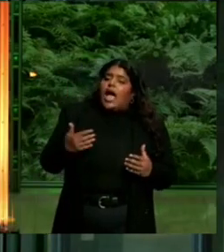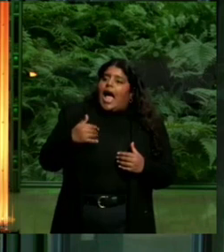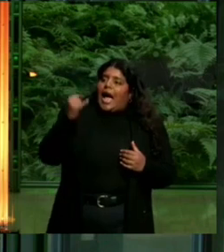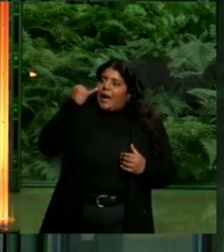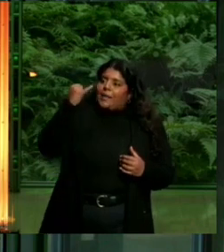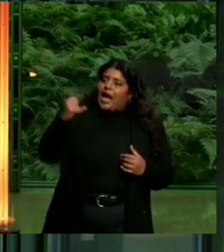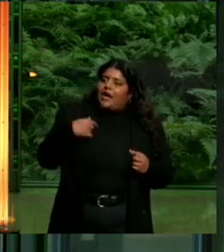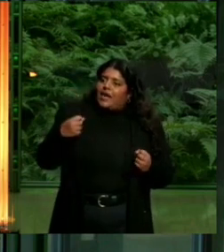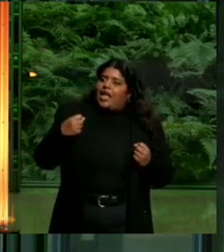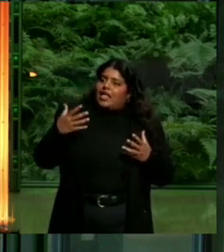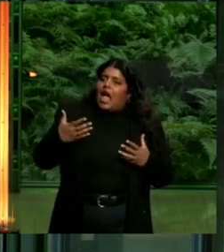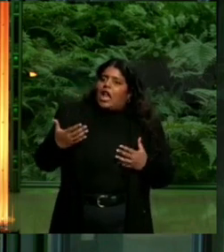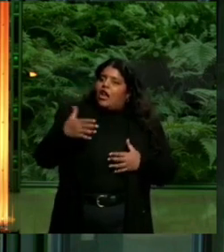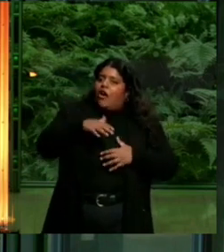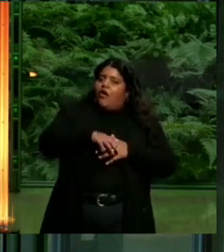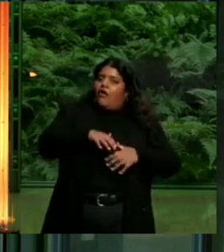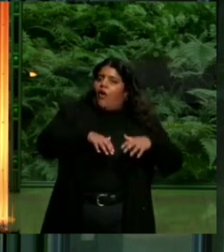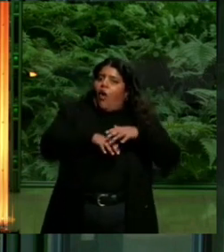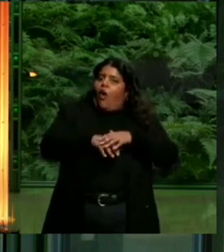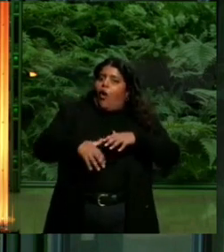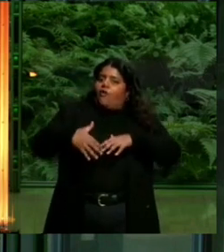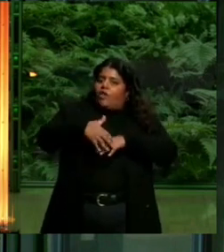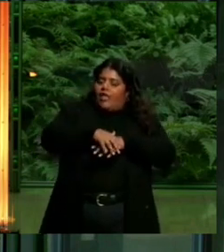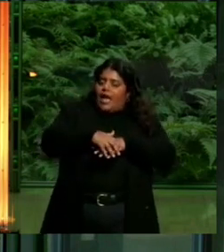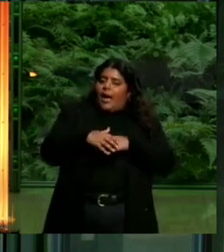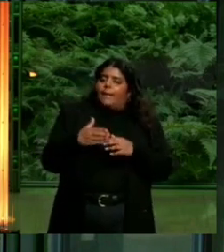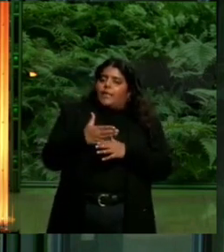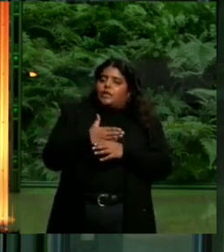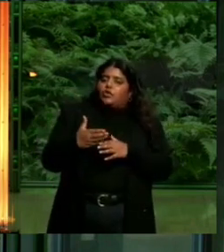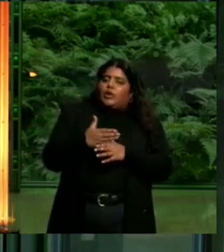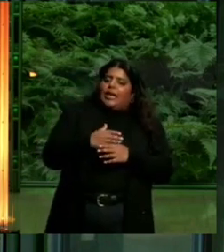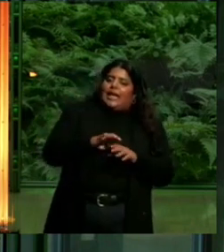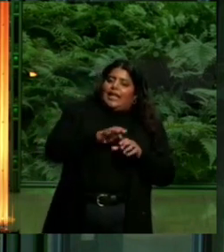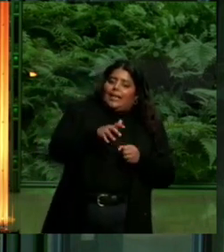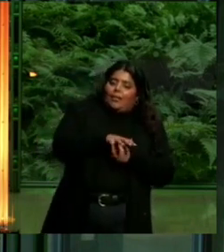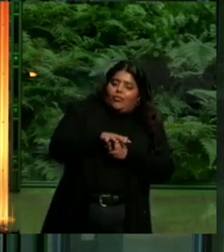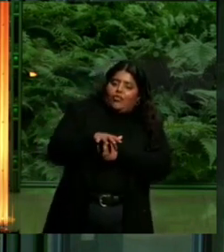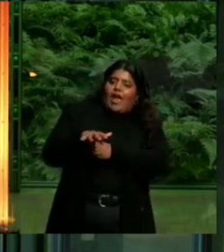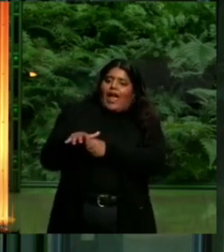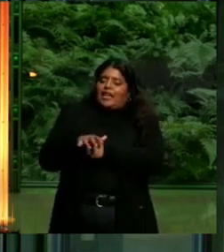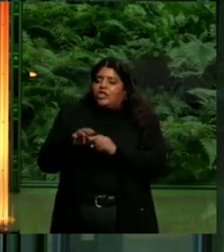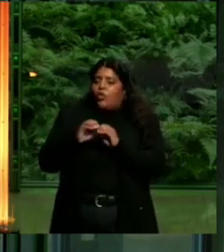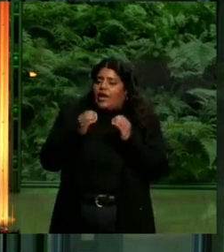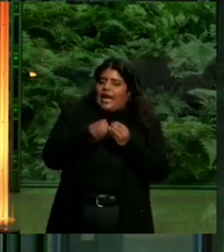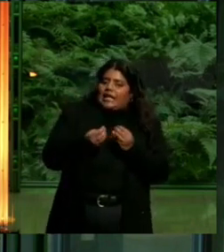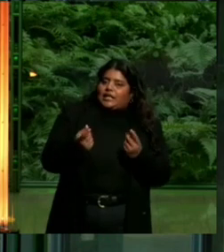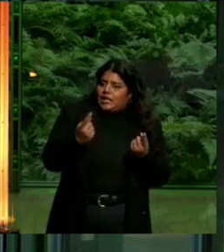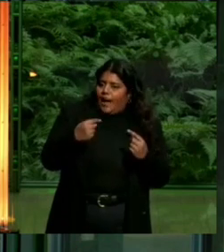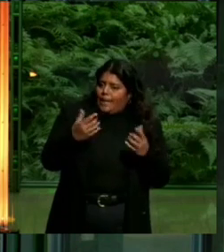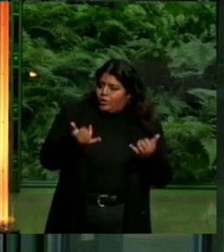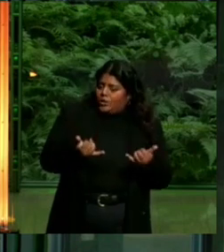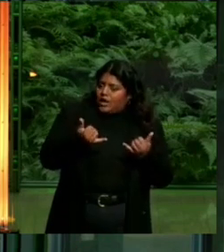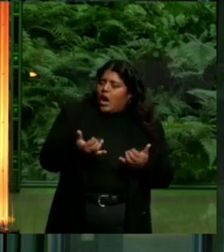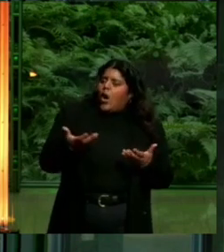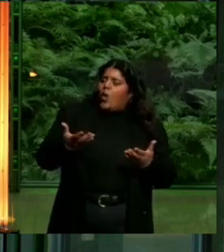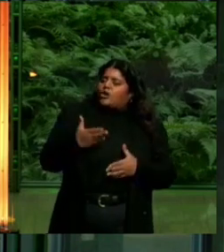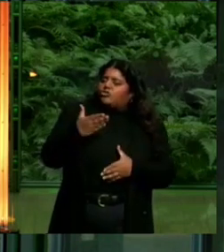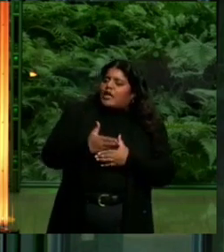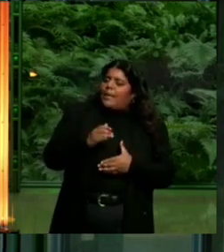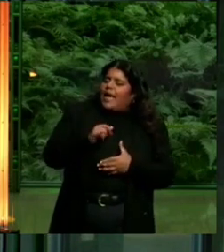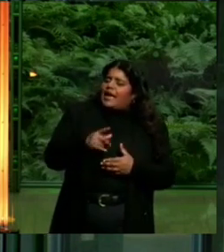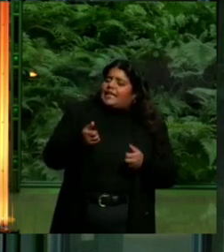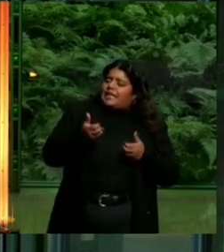imagine there is a lot of overlap between the brands and missions of the organizations attending today. What's to stop AI from suggesting the